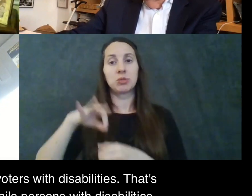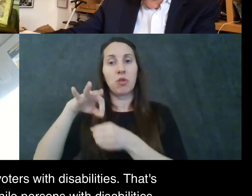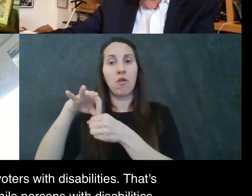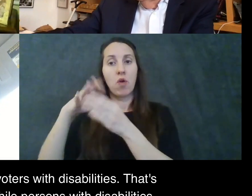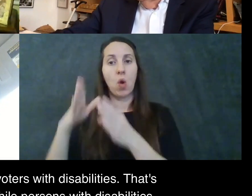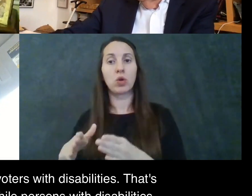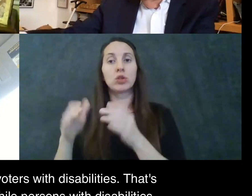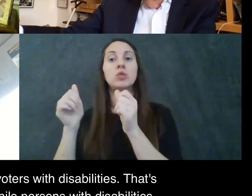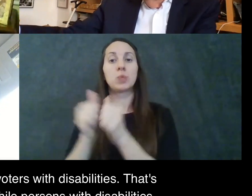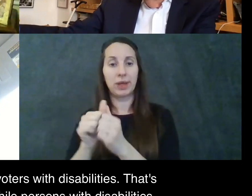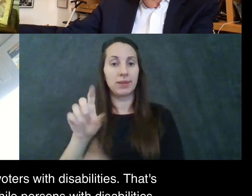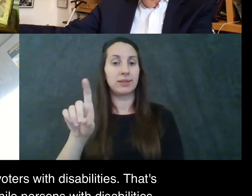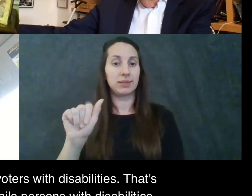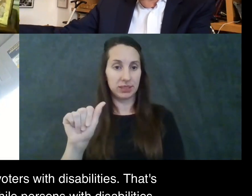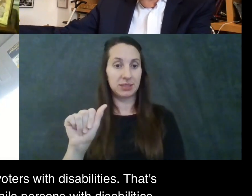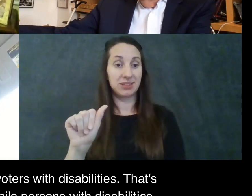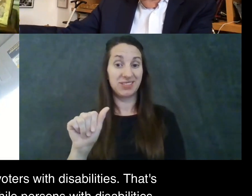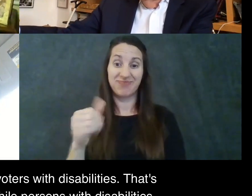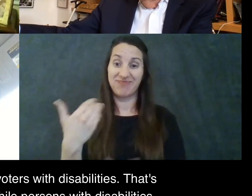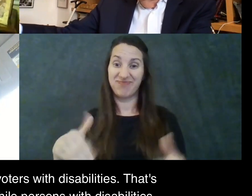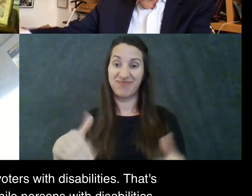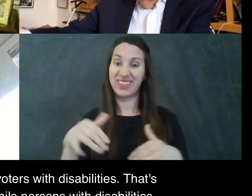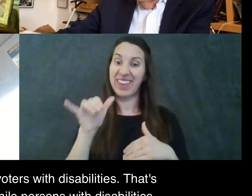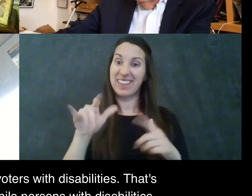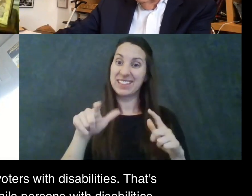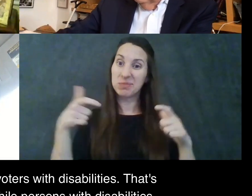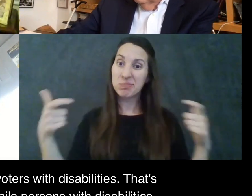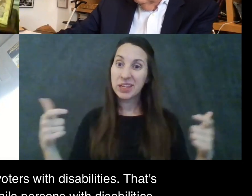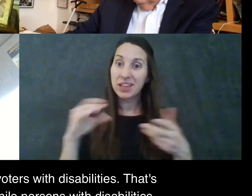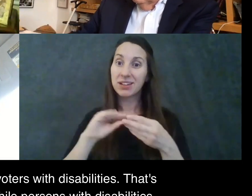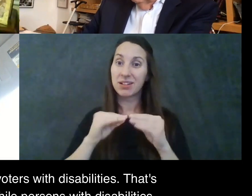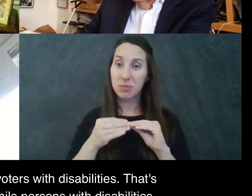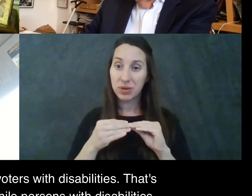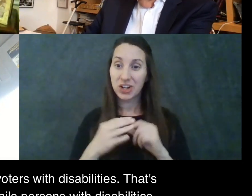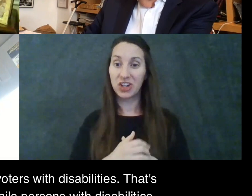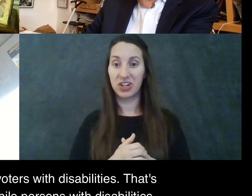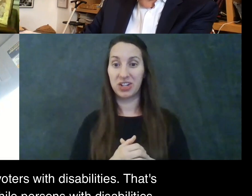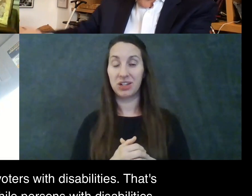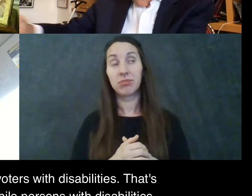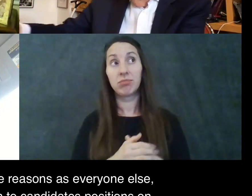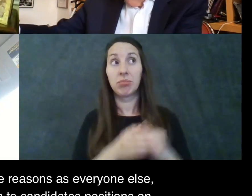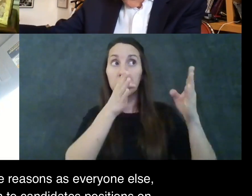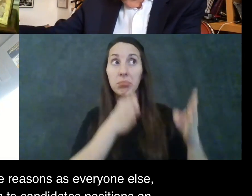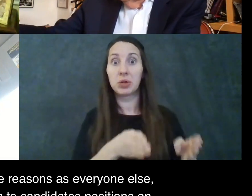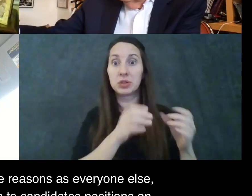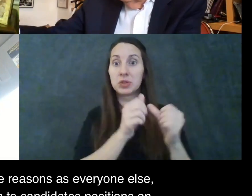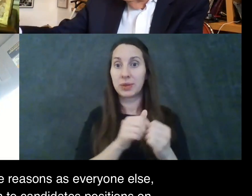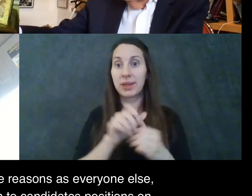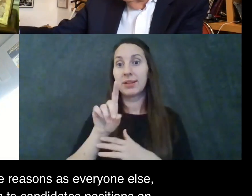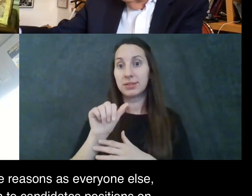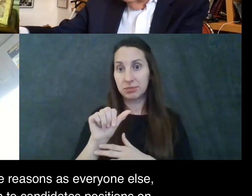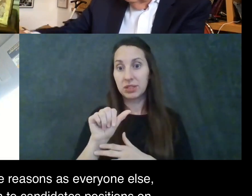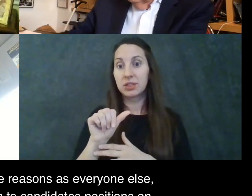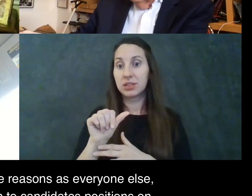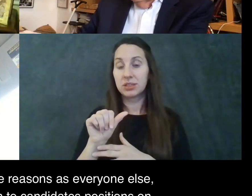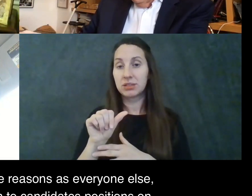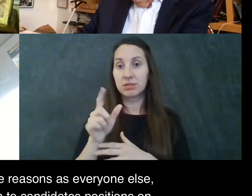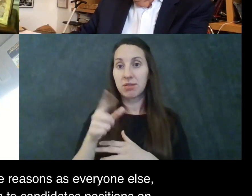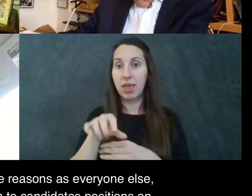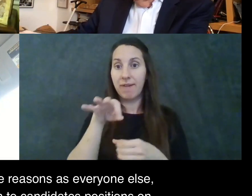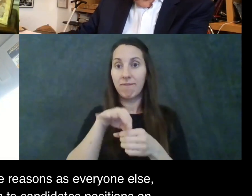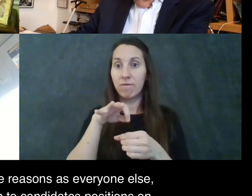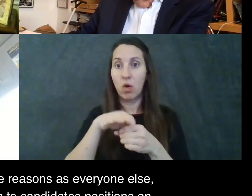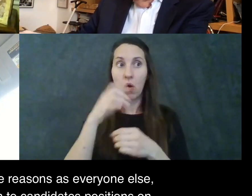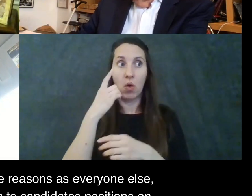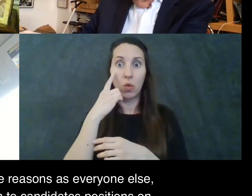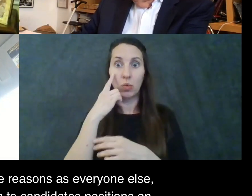disabilities. That's a big number. And while persons with disabilities vote with all the same reasons as